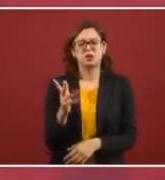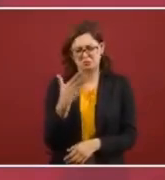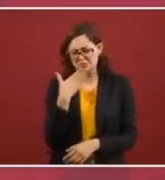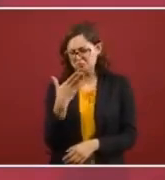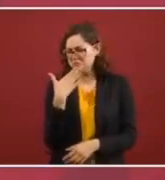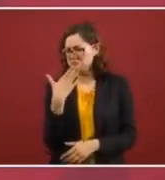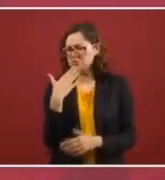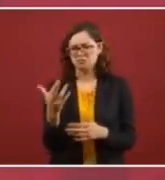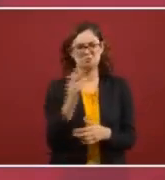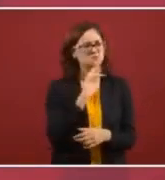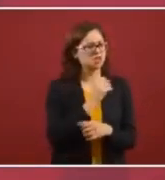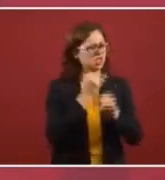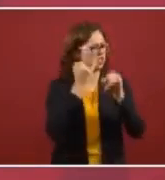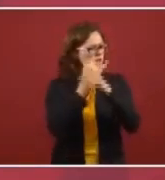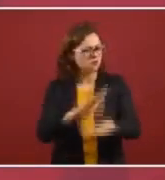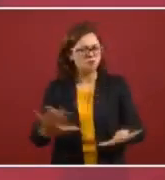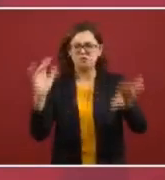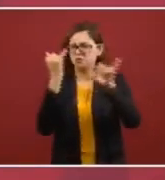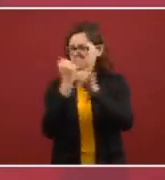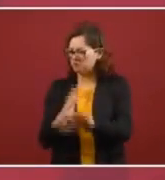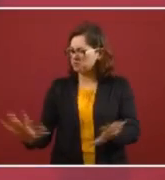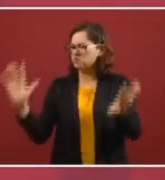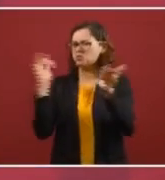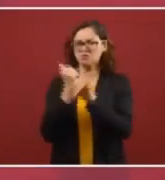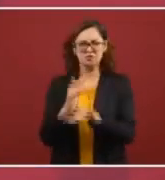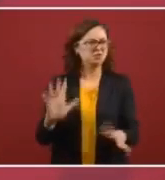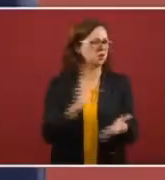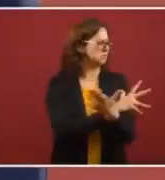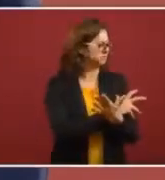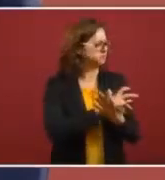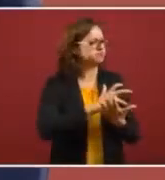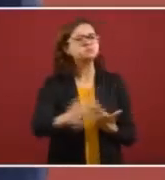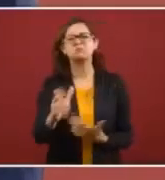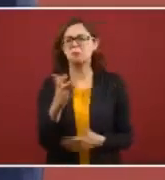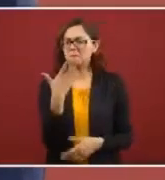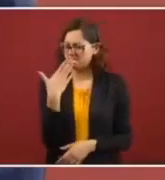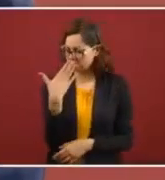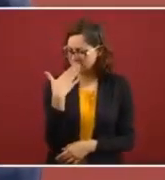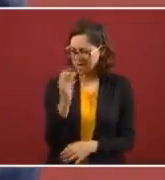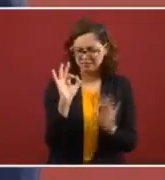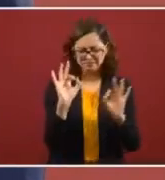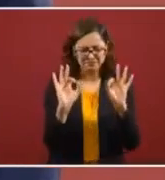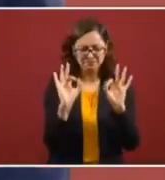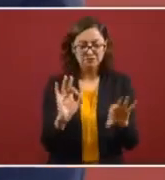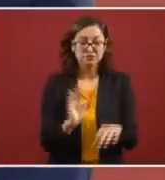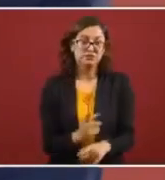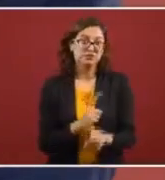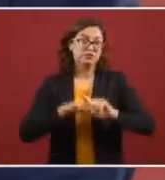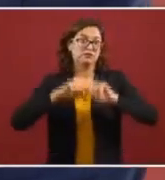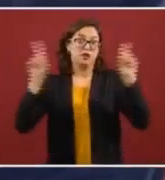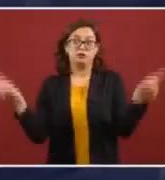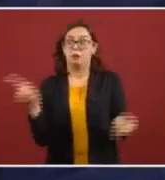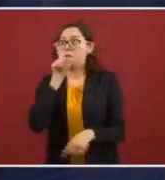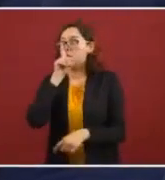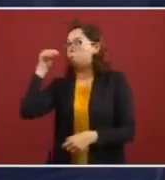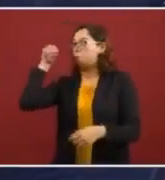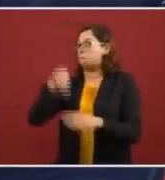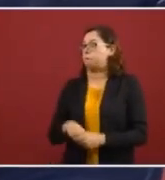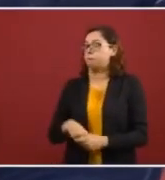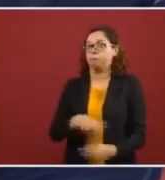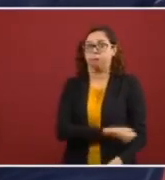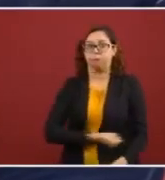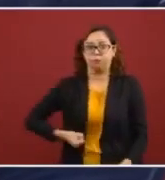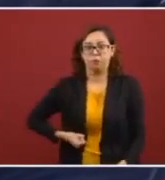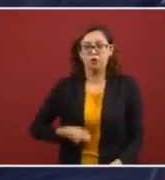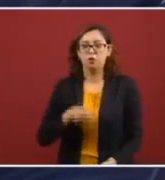I'd rather have excesses of information in the web than there not be any